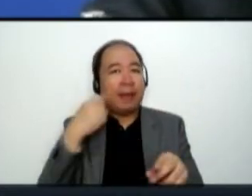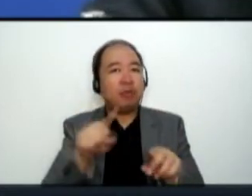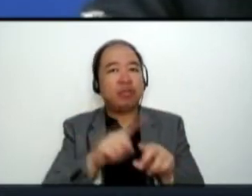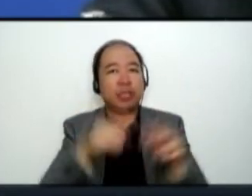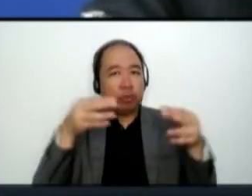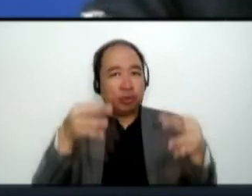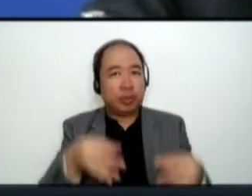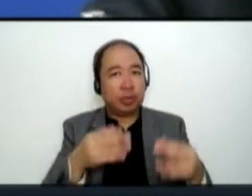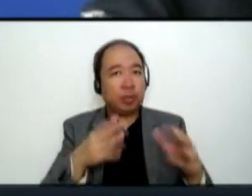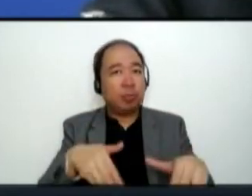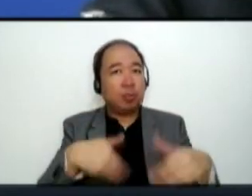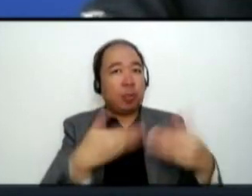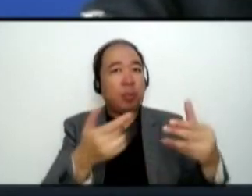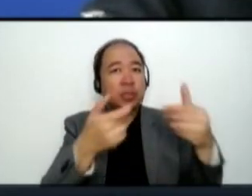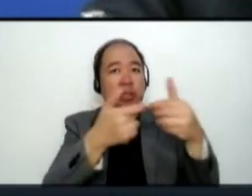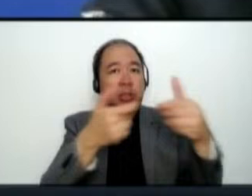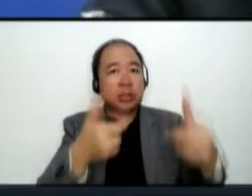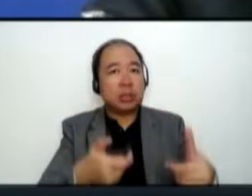proposed in the documents